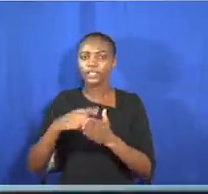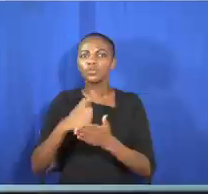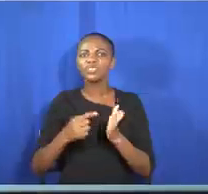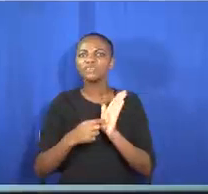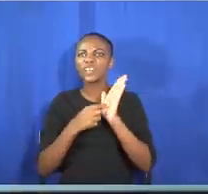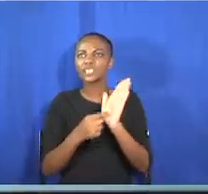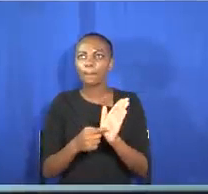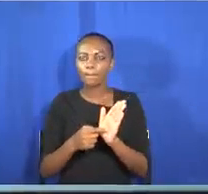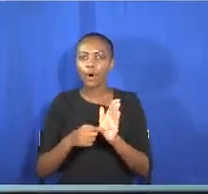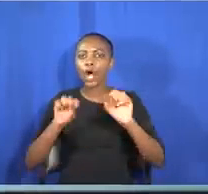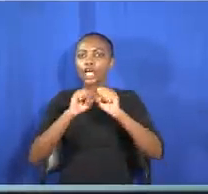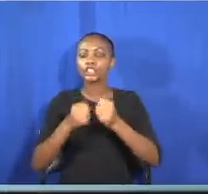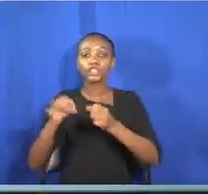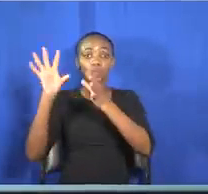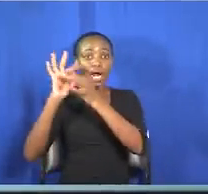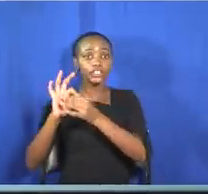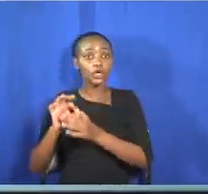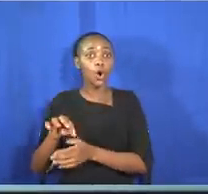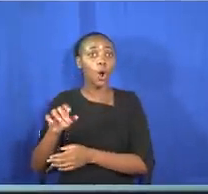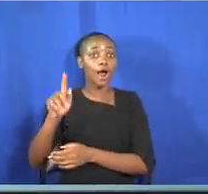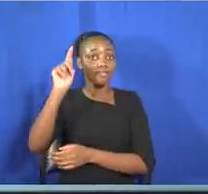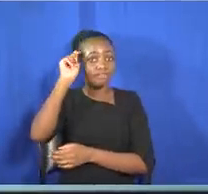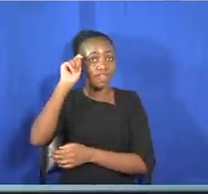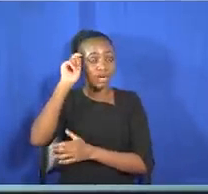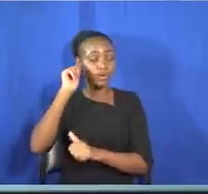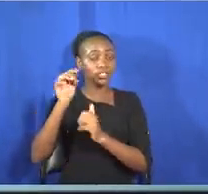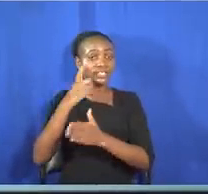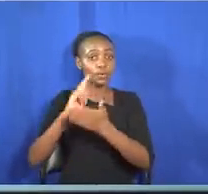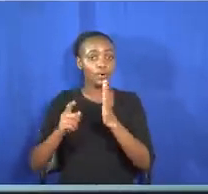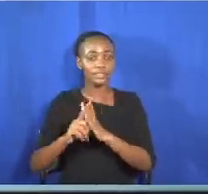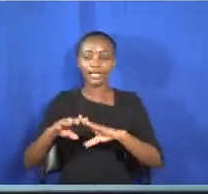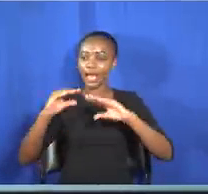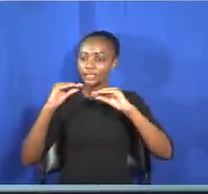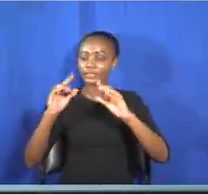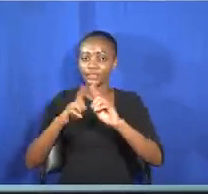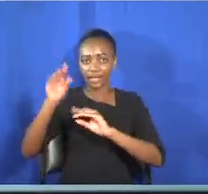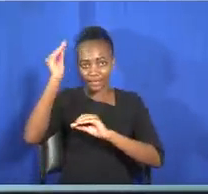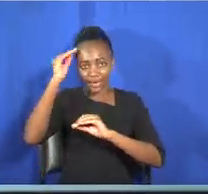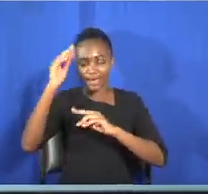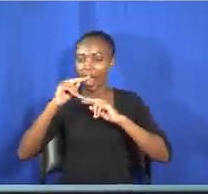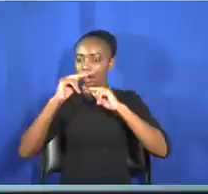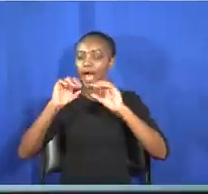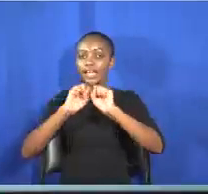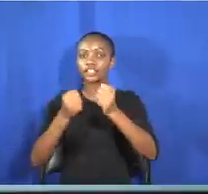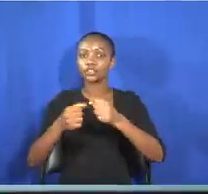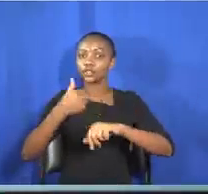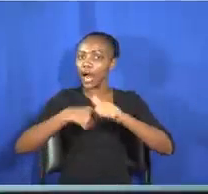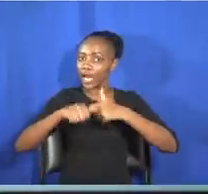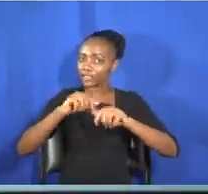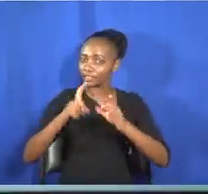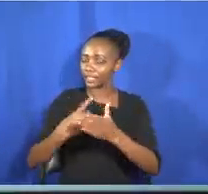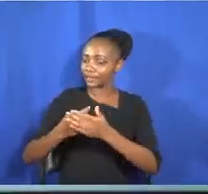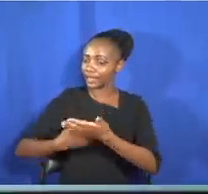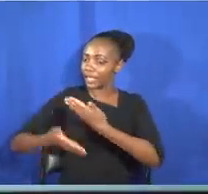Vygotsky social cultural theory, which emphasizes that teaching and learning are highly social